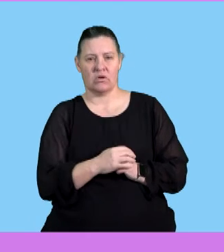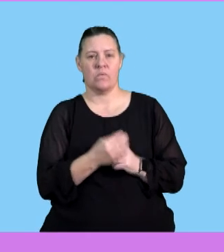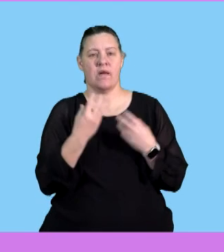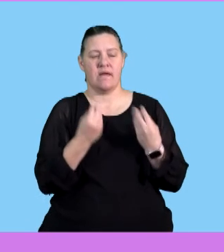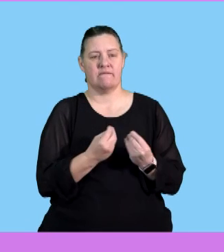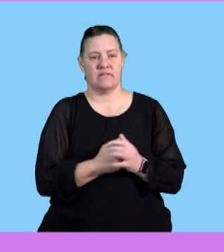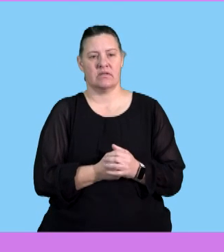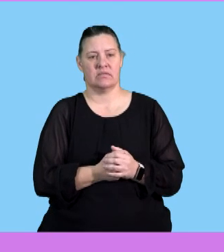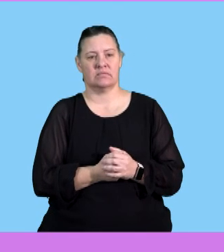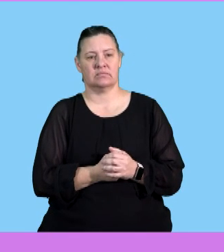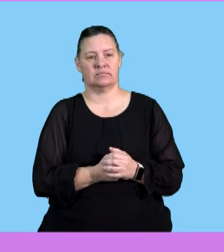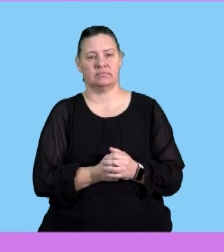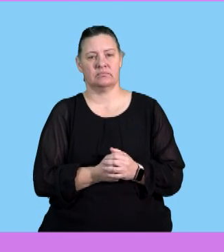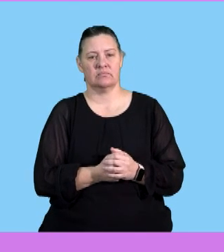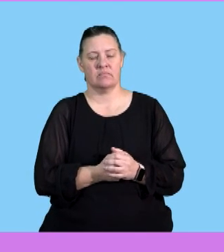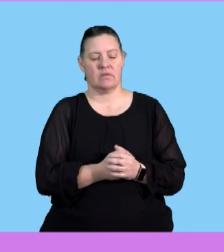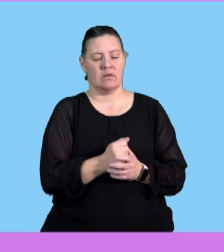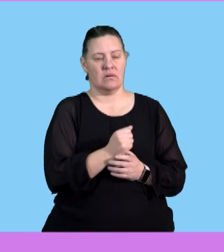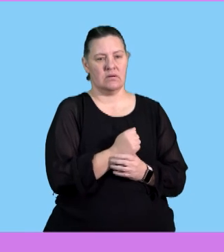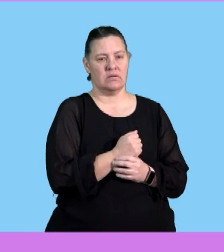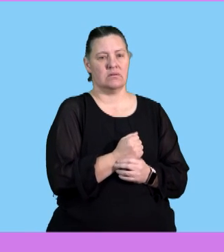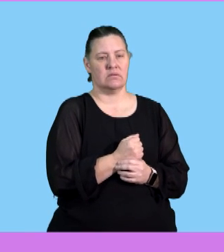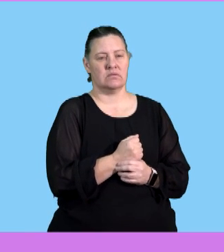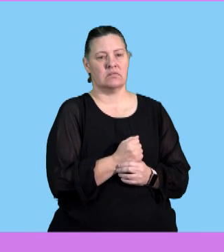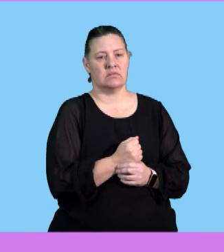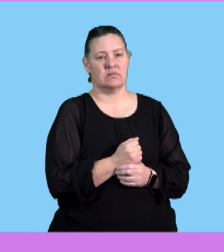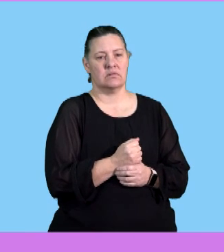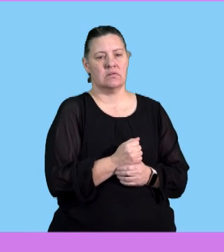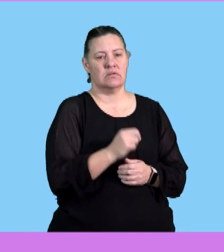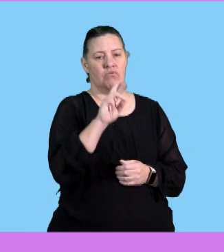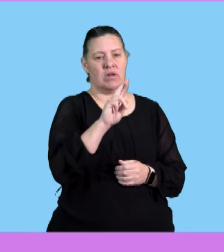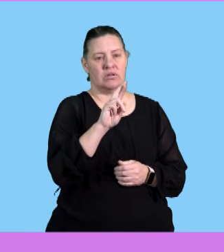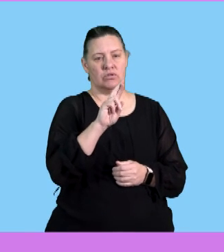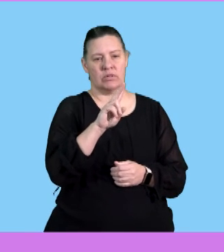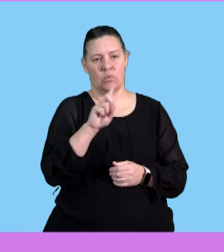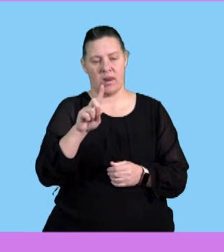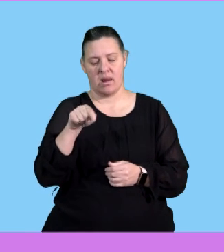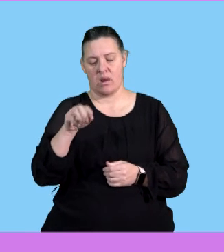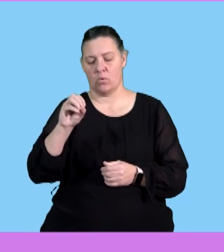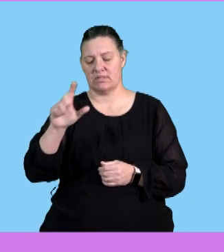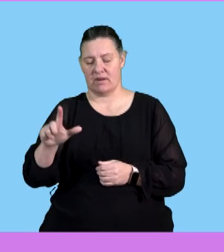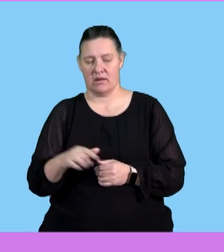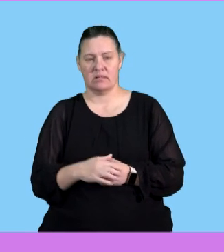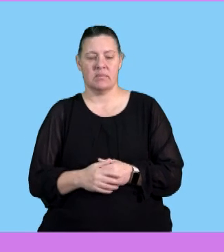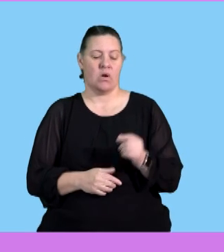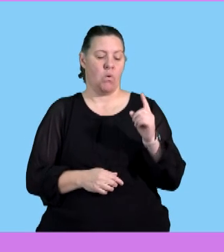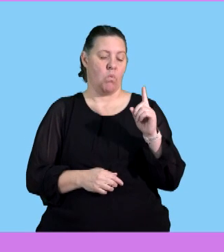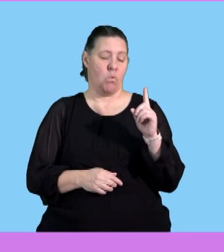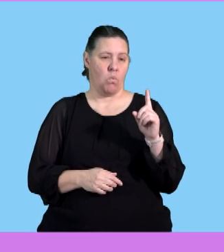pound. So we are having the 21 rand 7 cents. So we